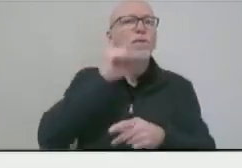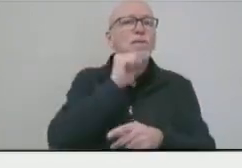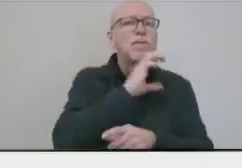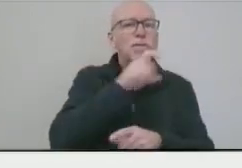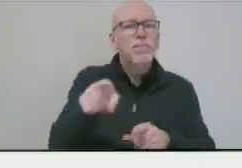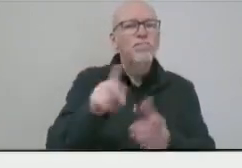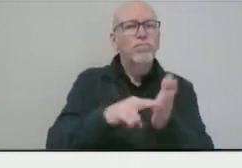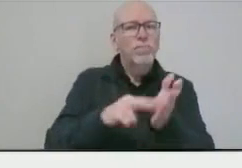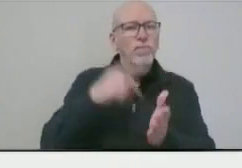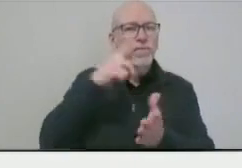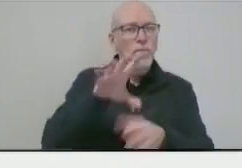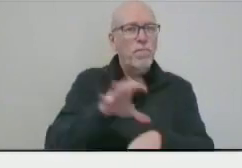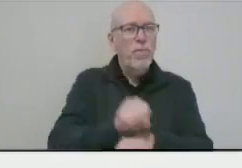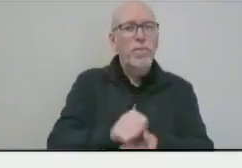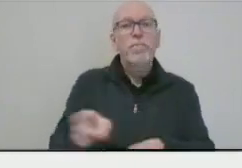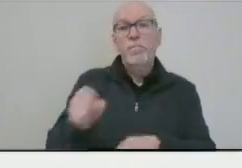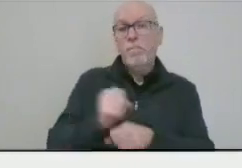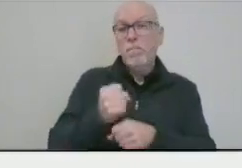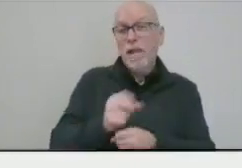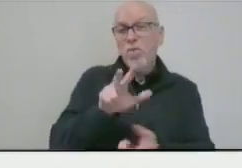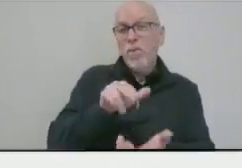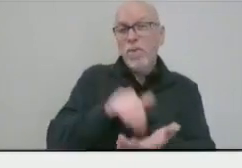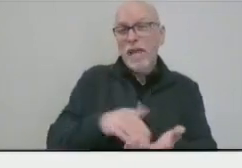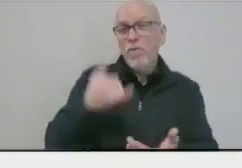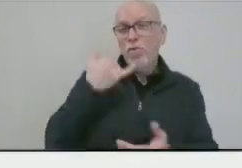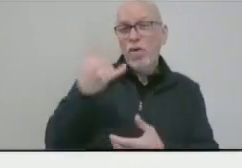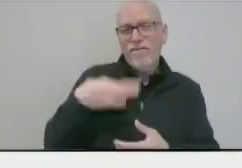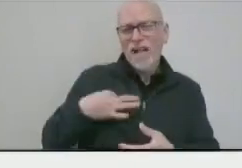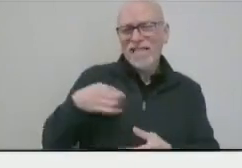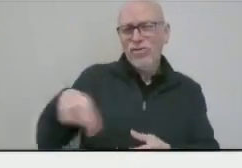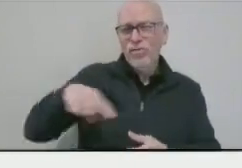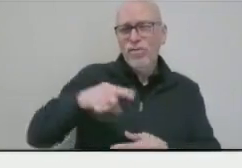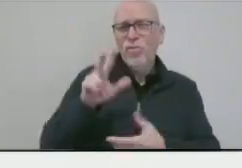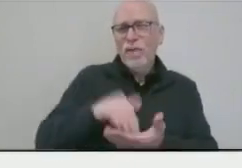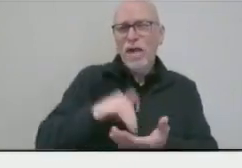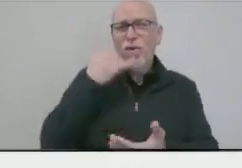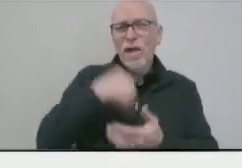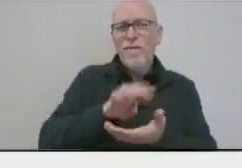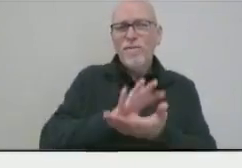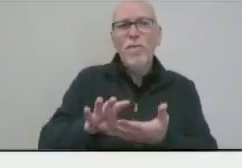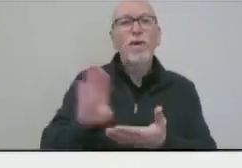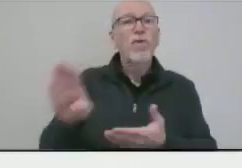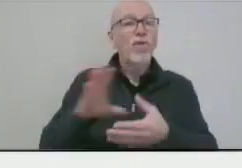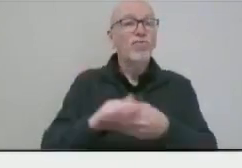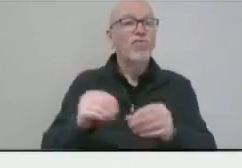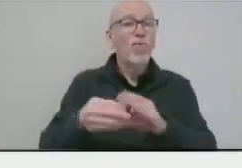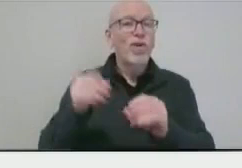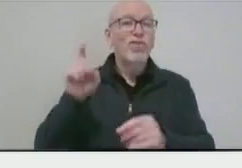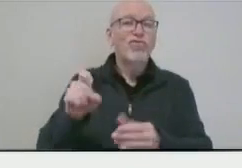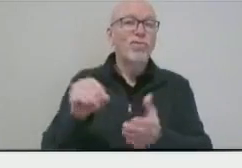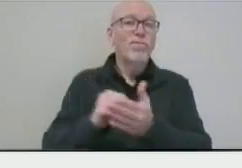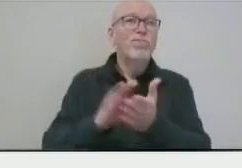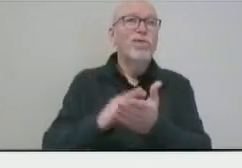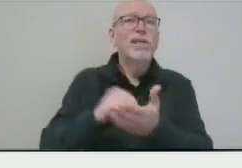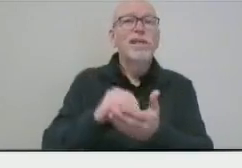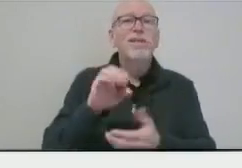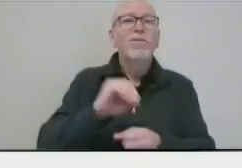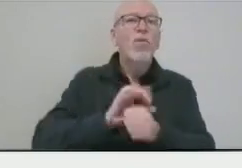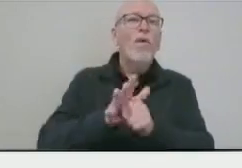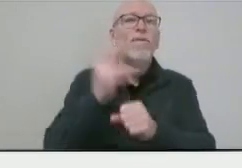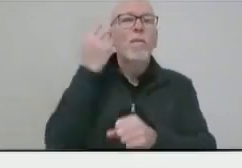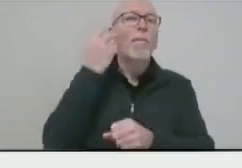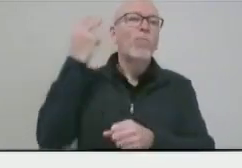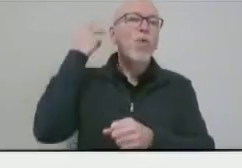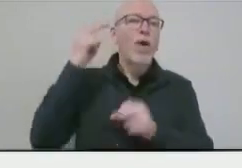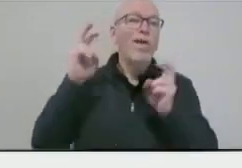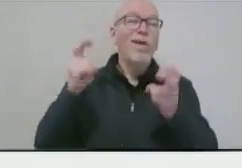these volunteers have made 3,000 calls over 4 weeks. Their anecdotes should be published in Indiana's COVID memoirs. In addition to